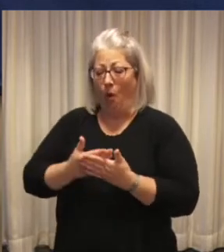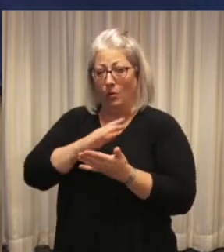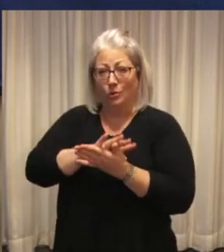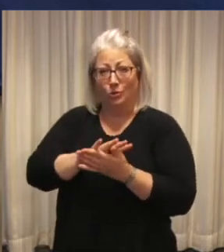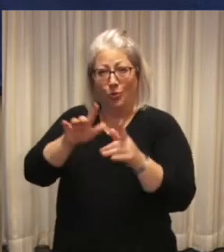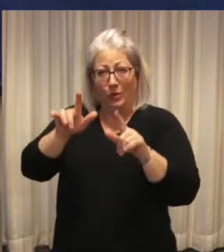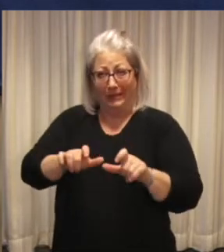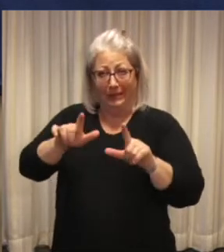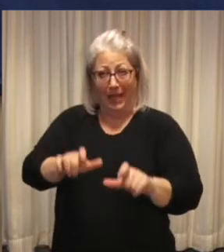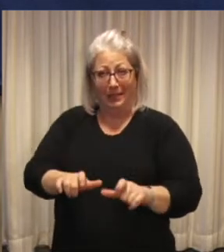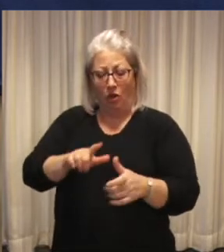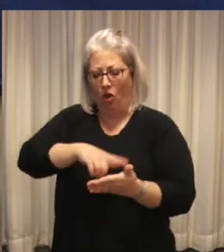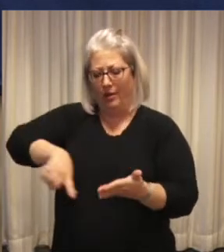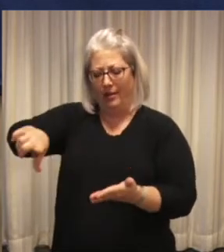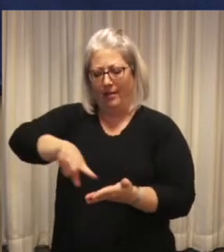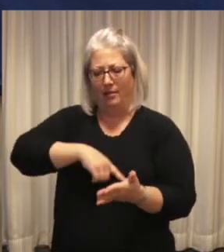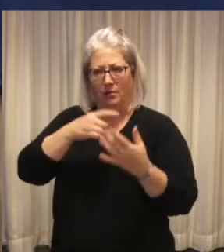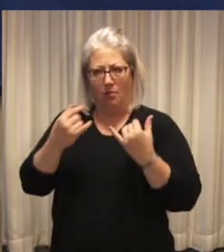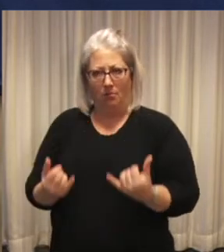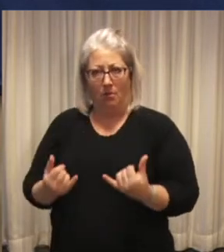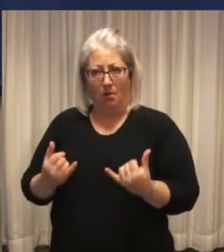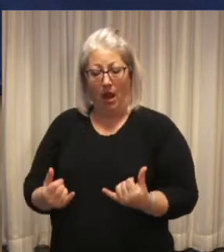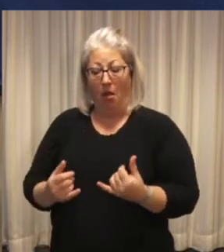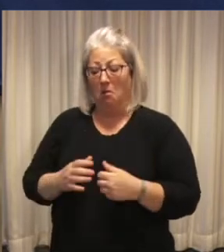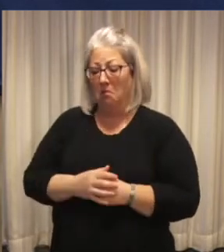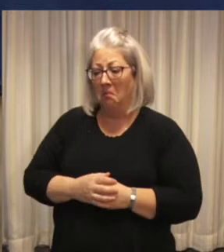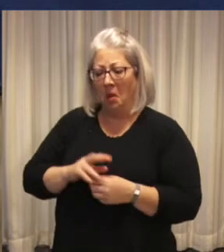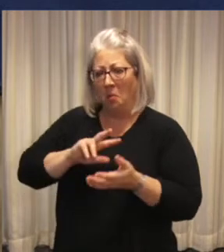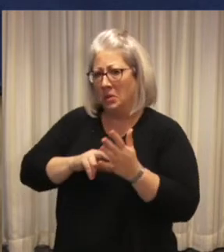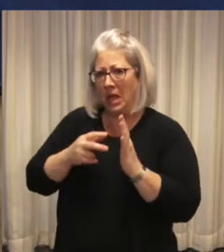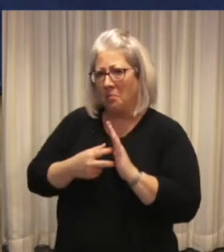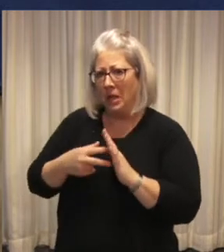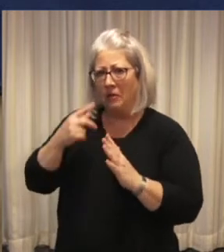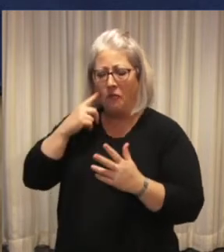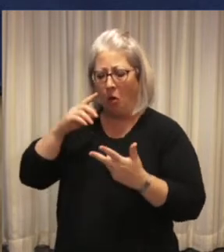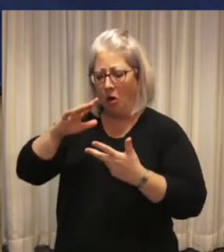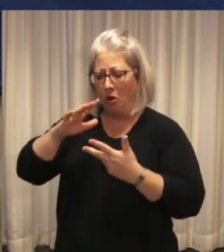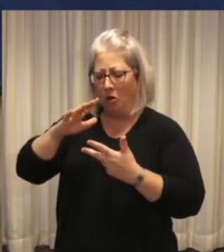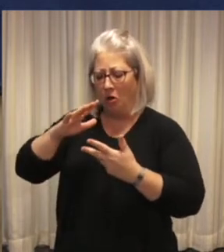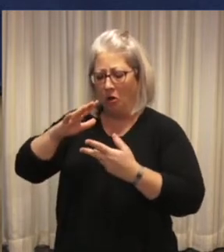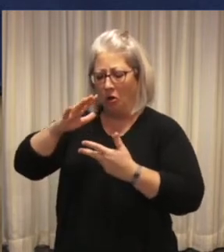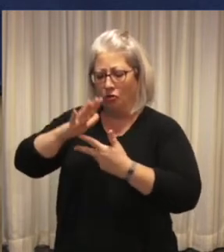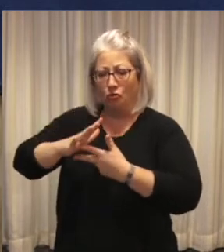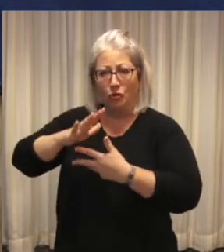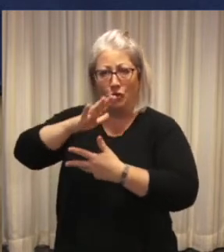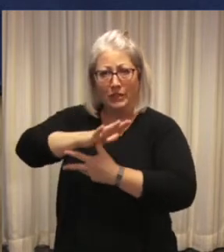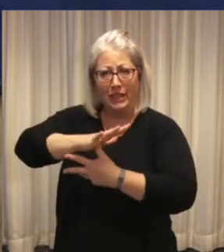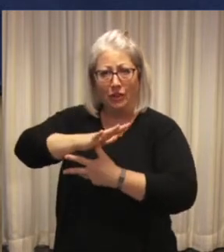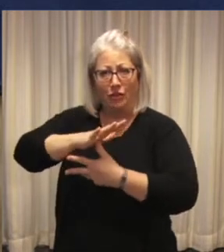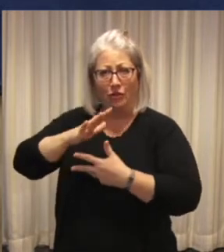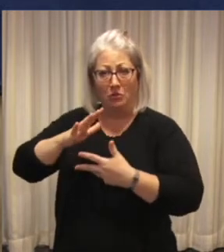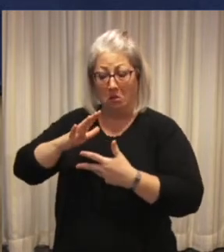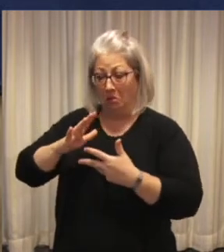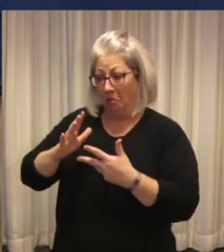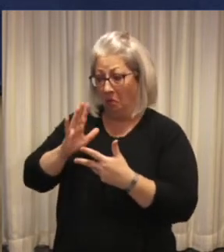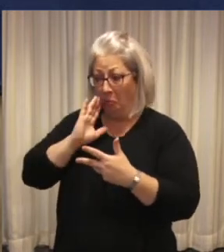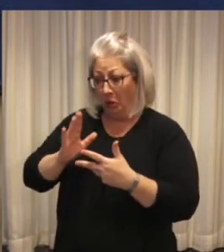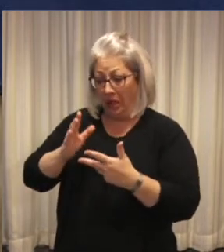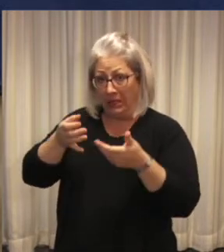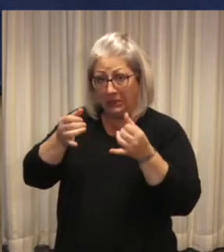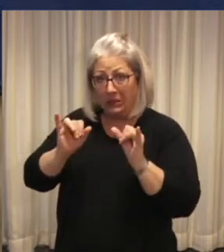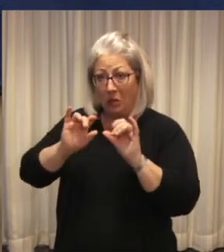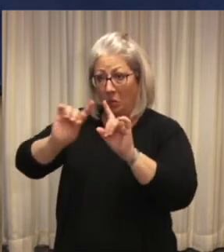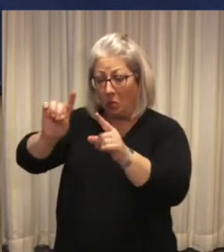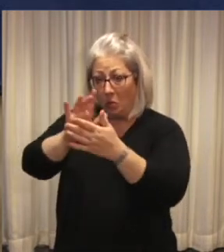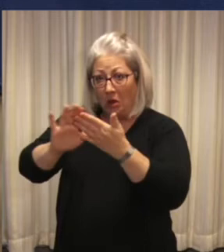year. How is the school district ensuring that juniors and seniors can attend college and community college next year and the year after? Is there an alternative